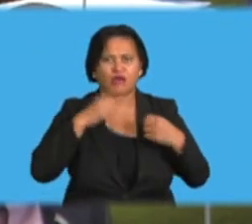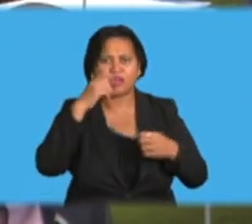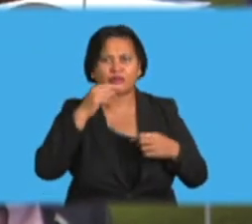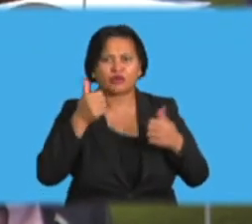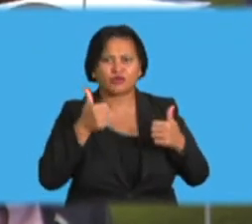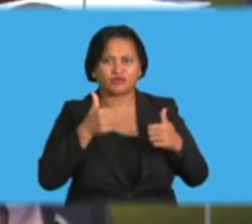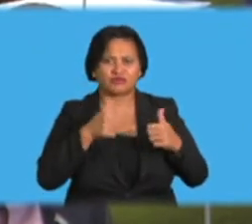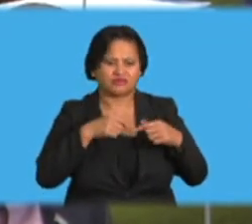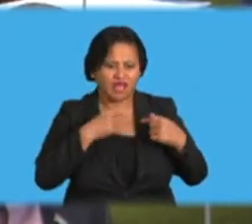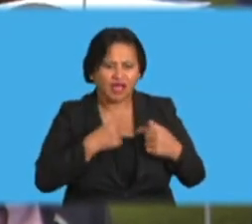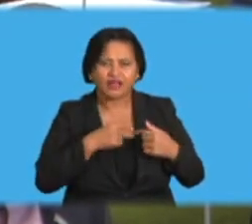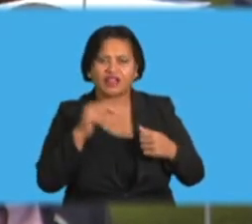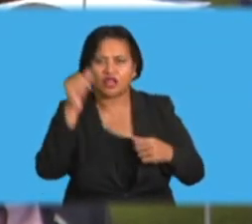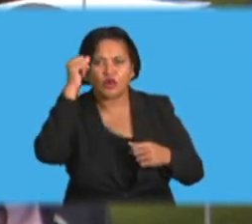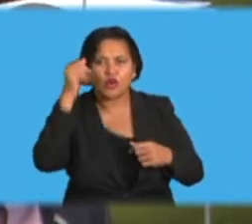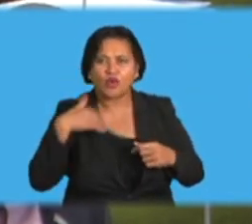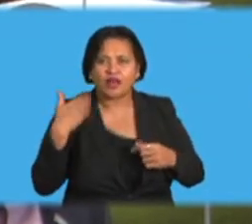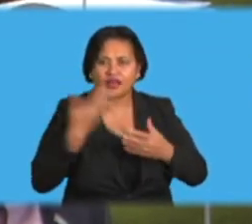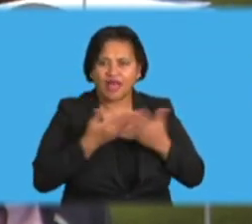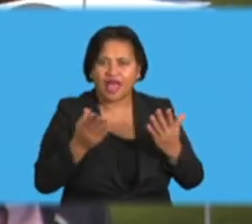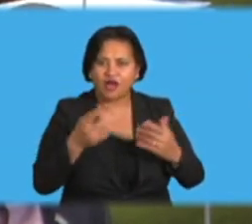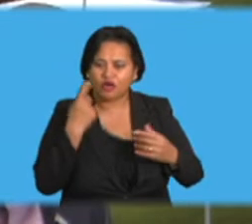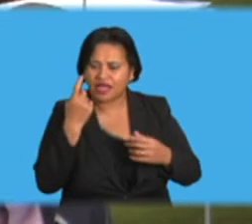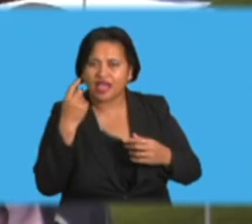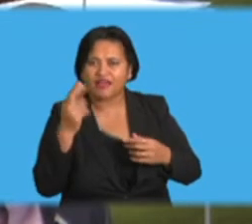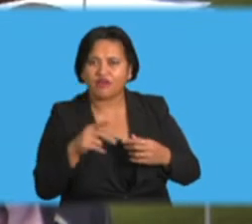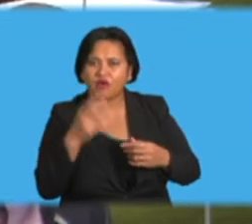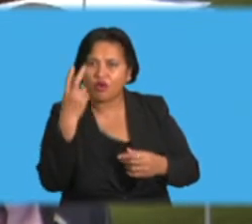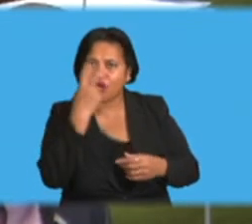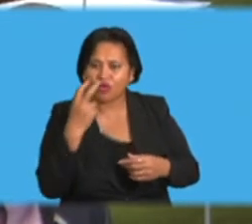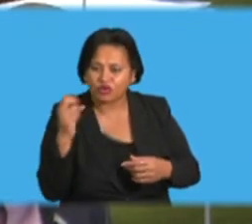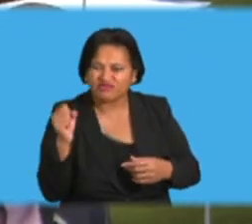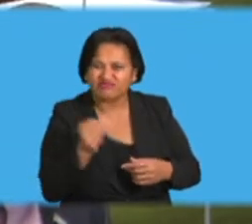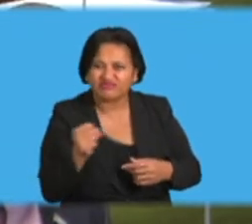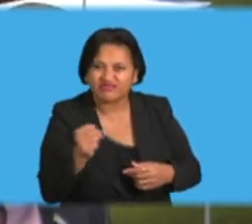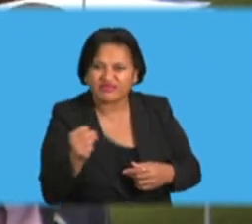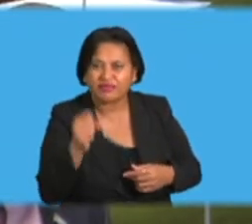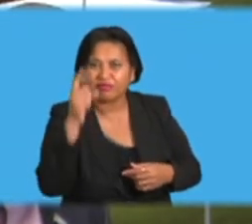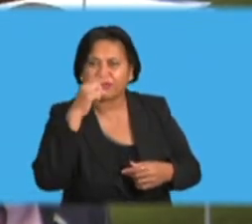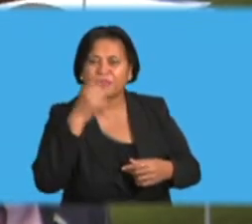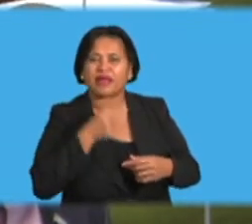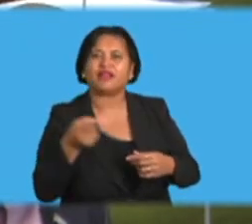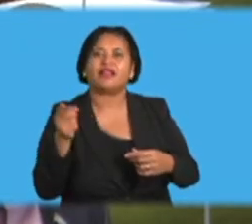children and the elderly. Madam Speaker, this